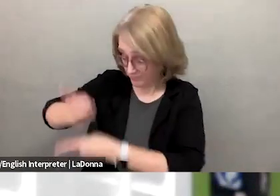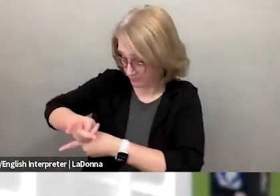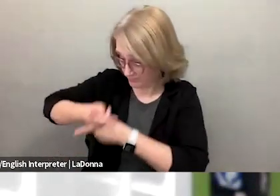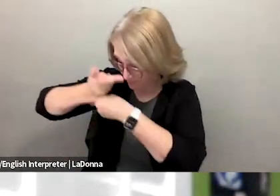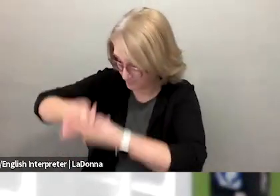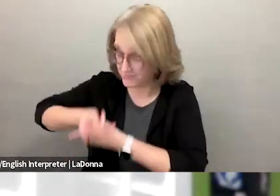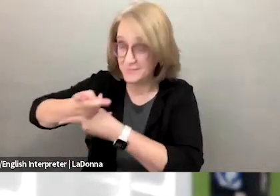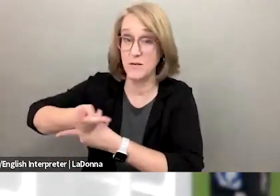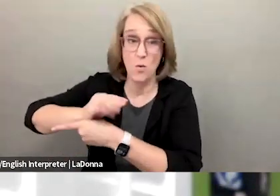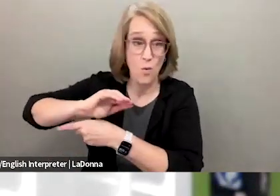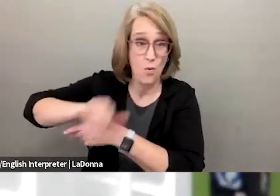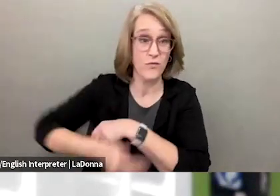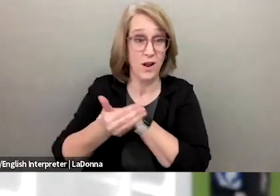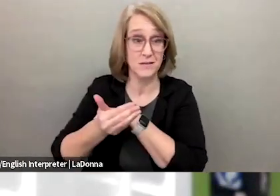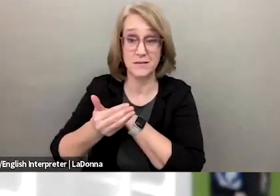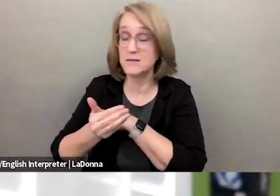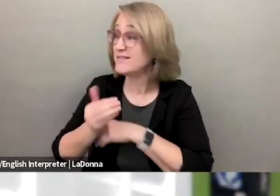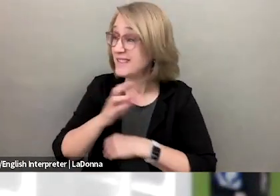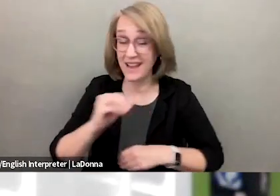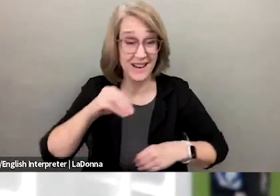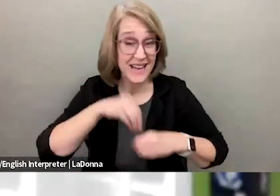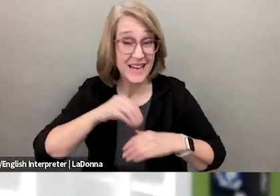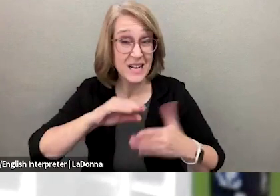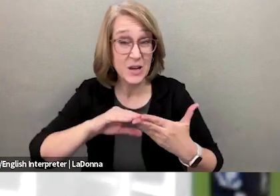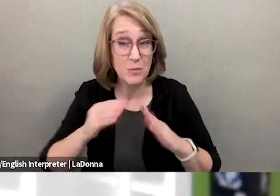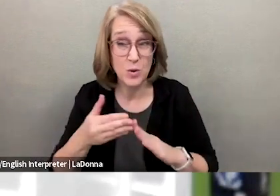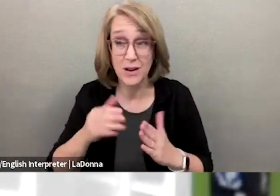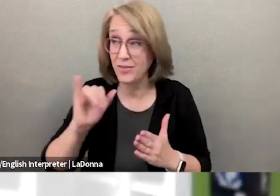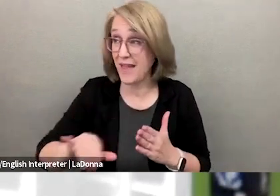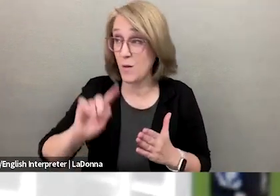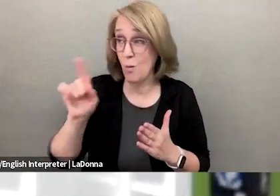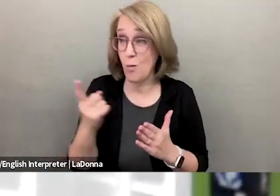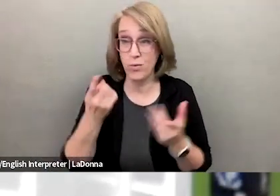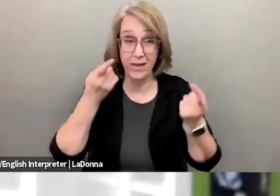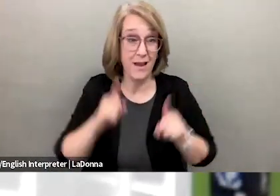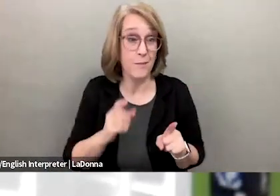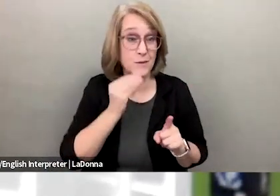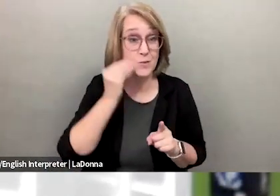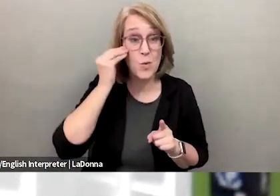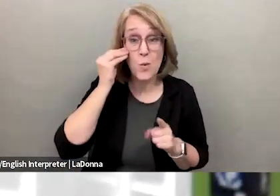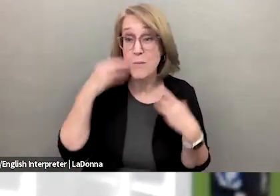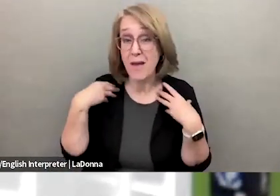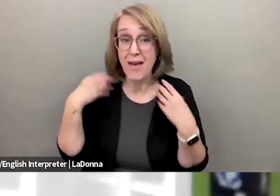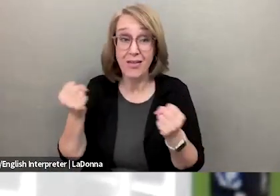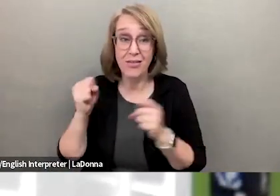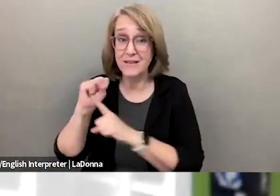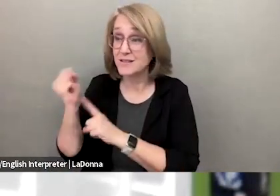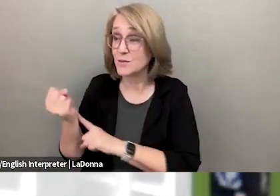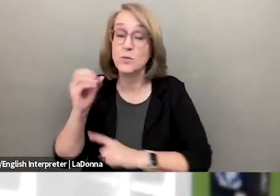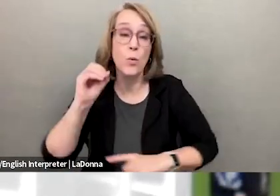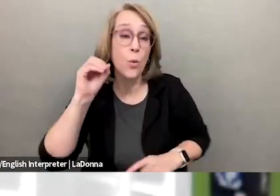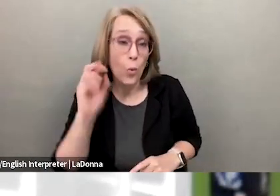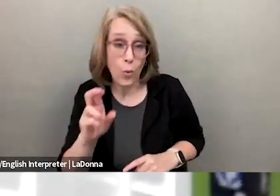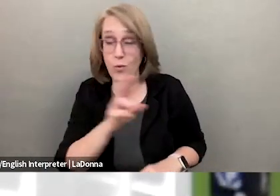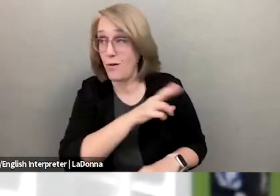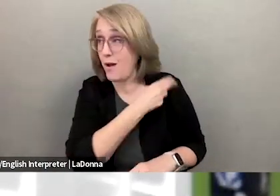in a community can either only being, theoretically could be done in a home health situation or at a hospital, because there isn't a children's